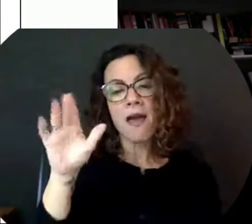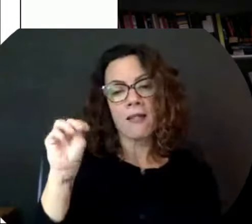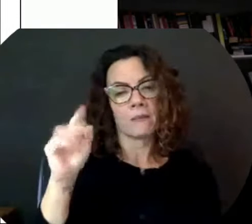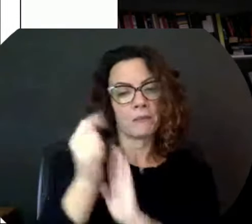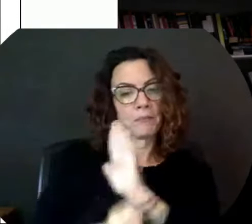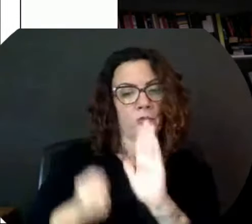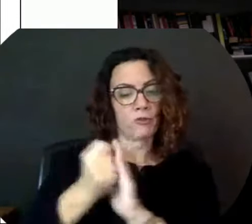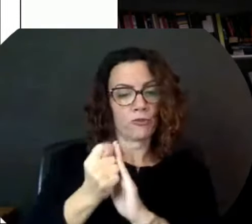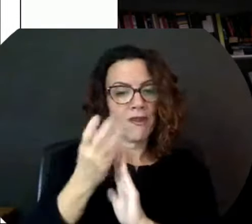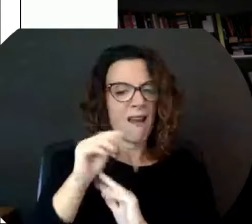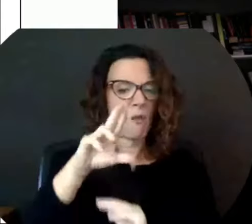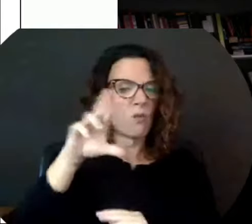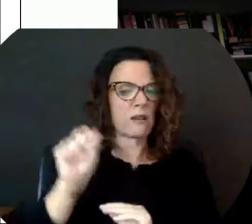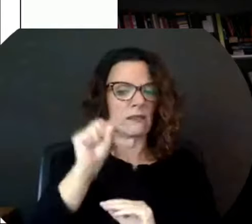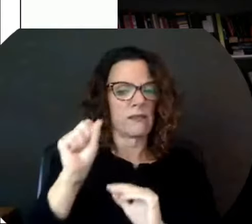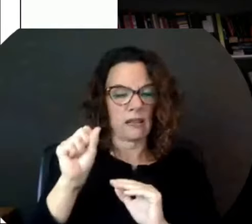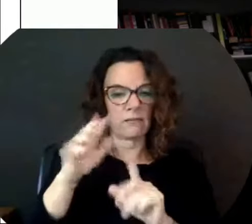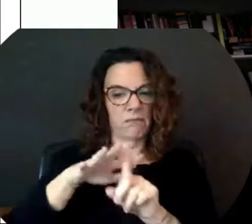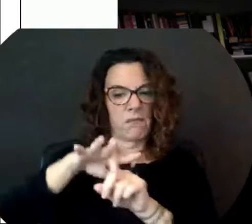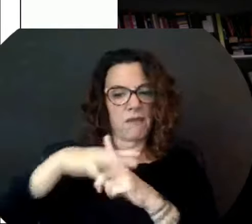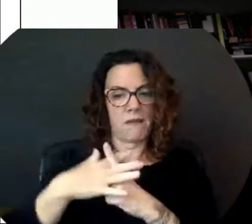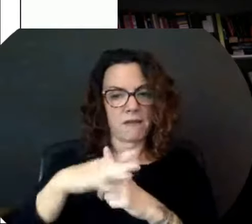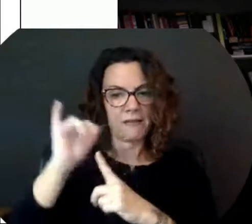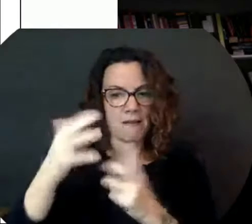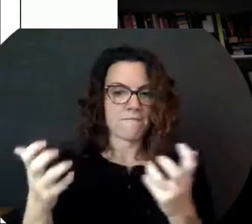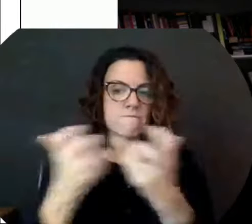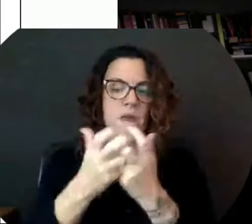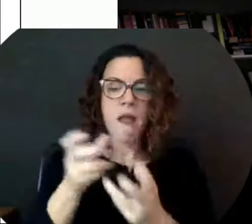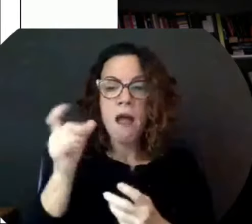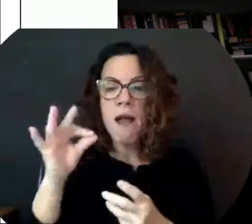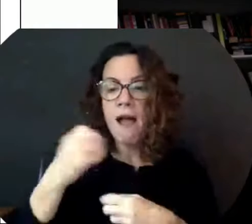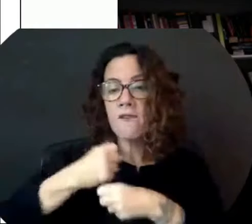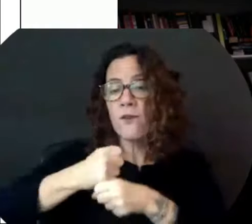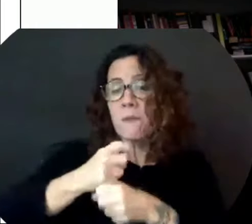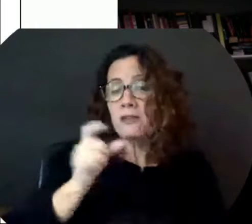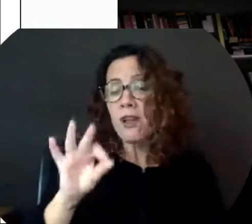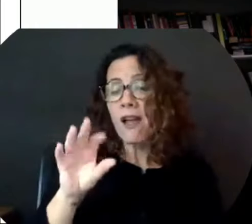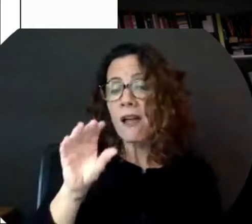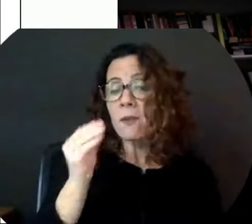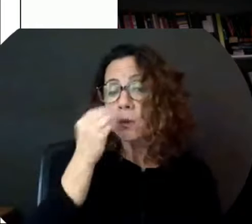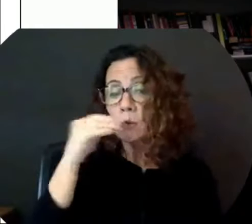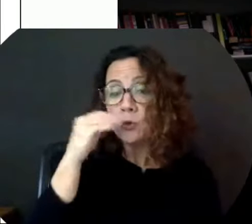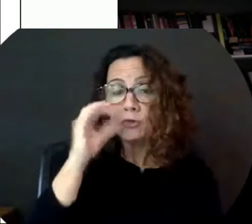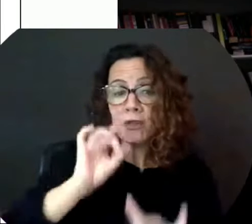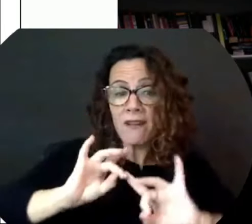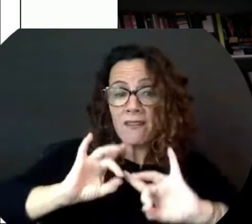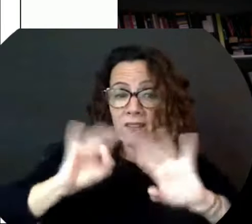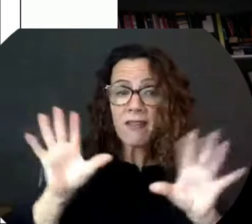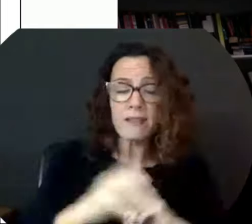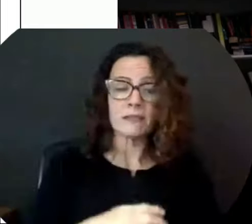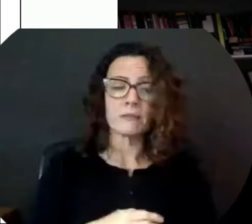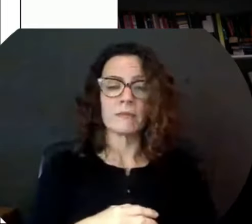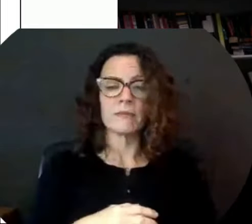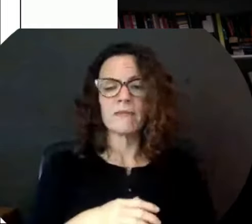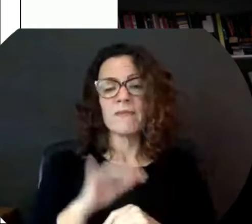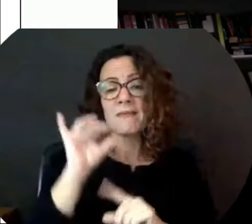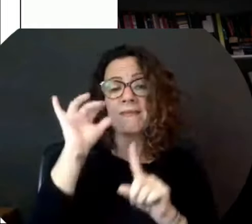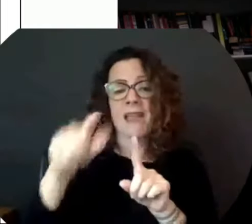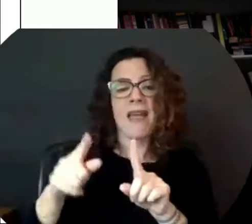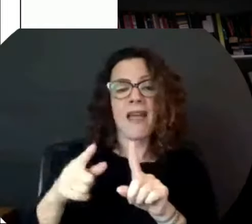a combined formation of nutritional violence, one that uses starvation but also heightens starvation